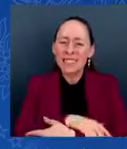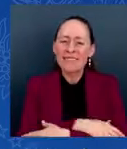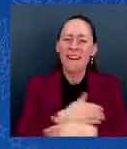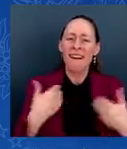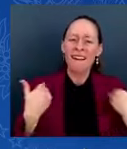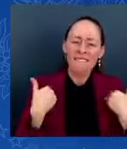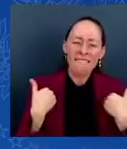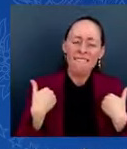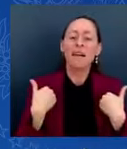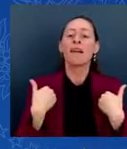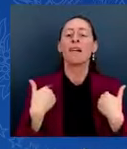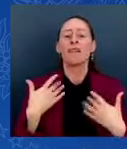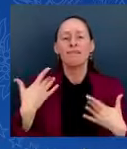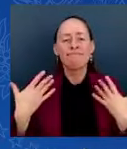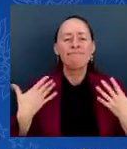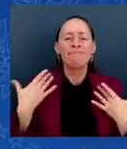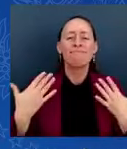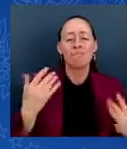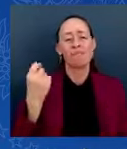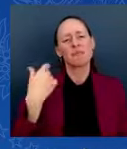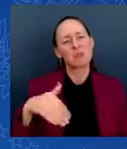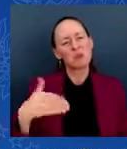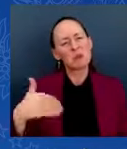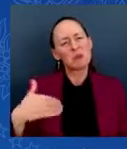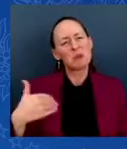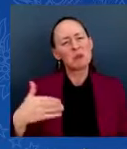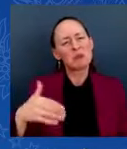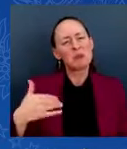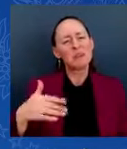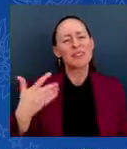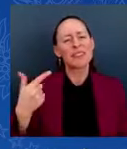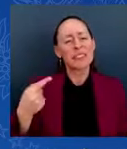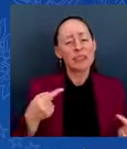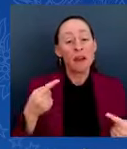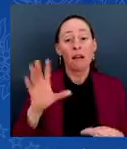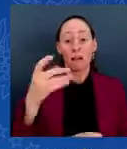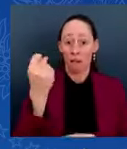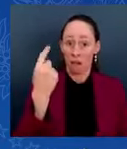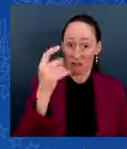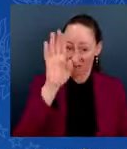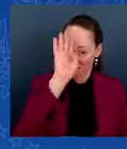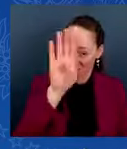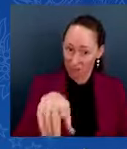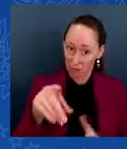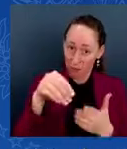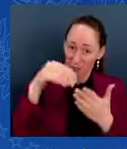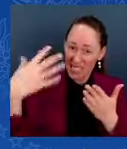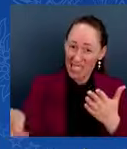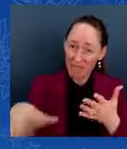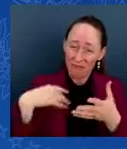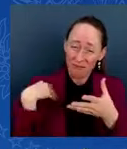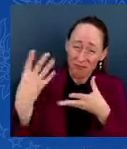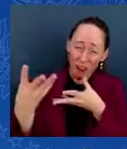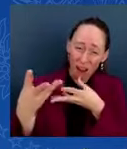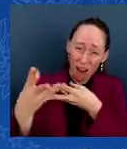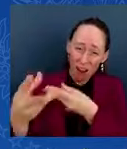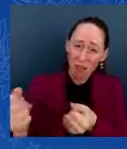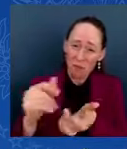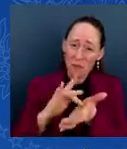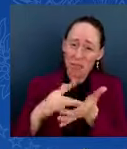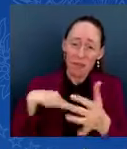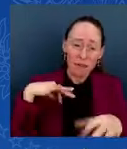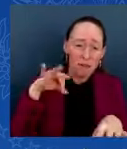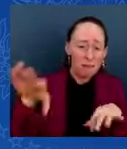with the high cost of the drugs I need to live my life, including Enbrel, which comes